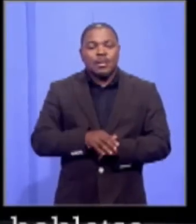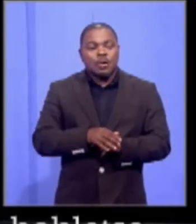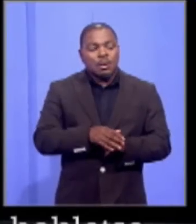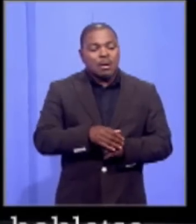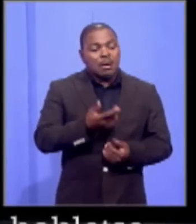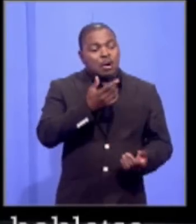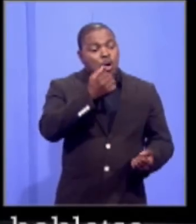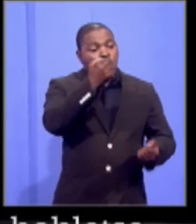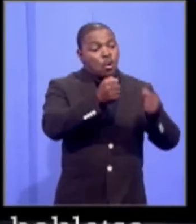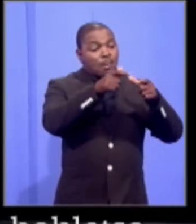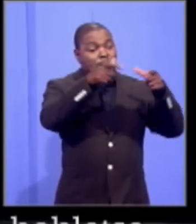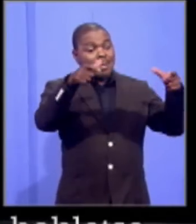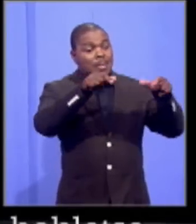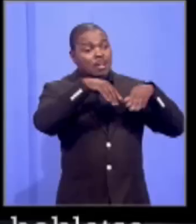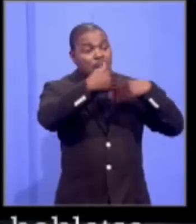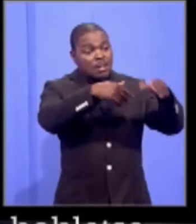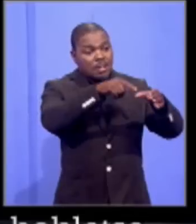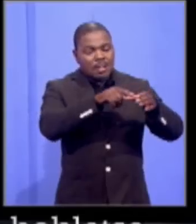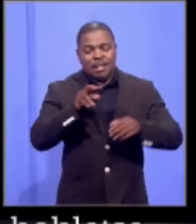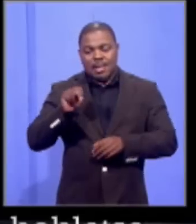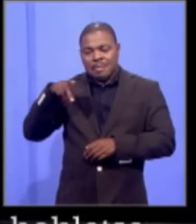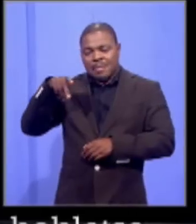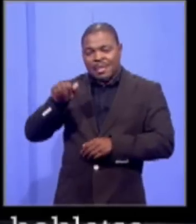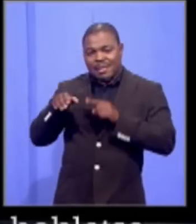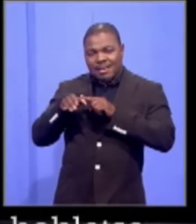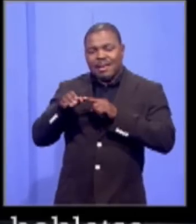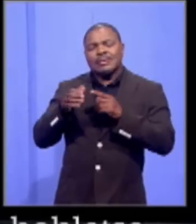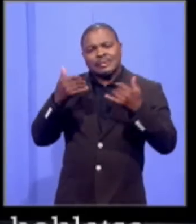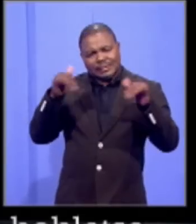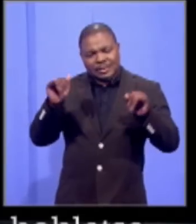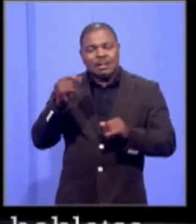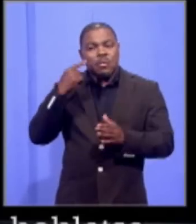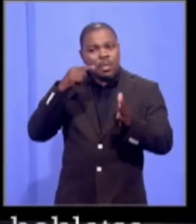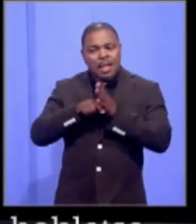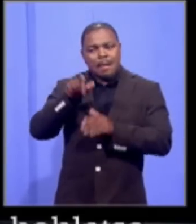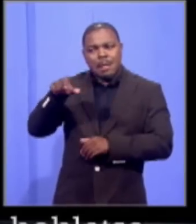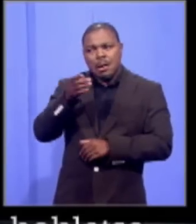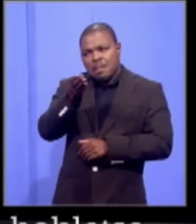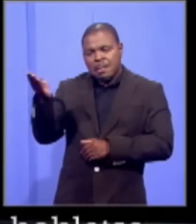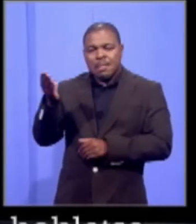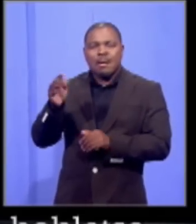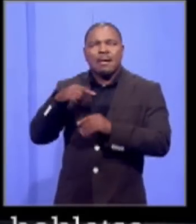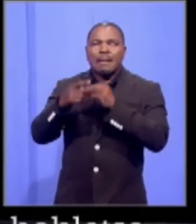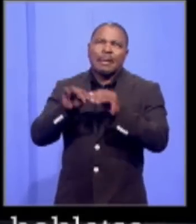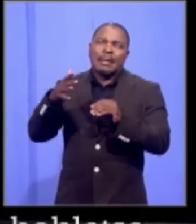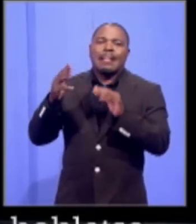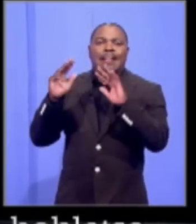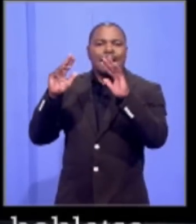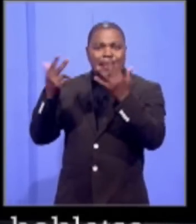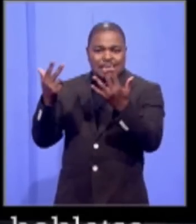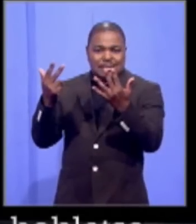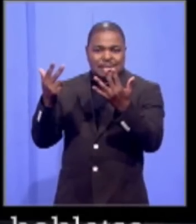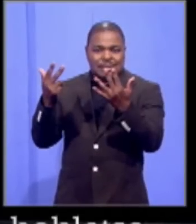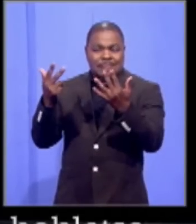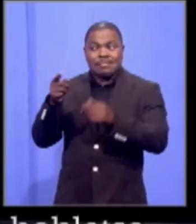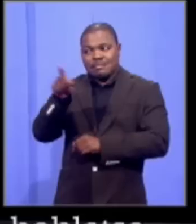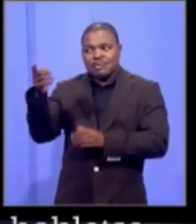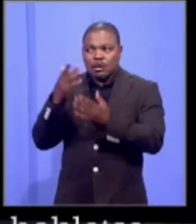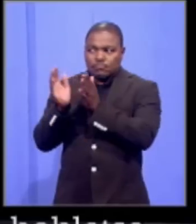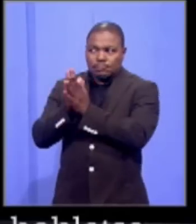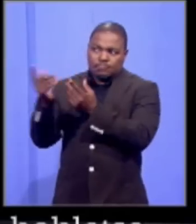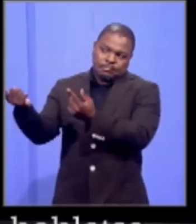tsheko e tswela pele re lebeletše gore ba mmušo ba sana le dihlatse tše ka bang tse seswai tše ba sa lebeletšeng gore ba tla o